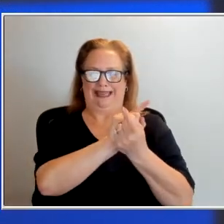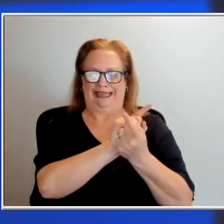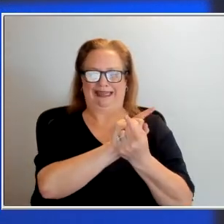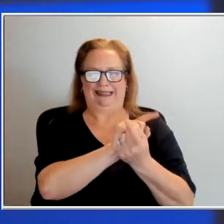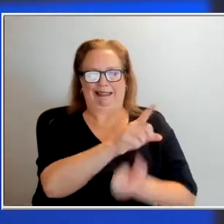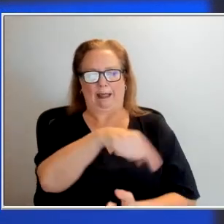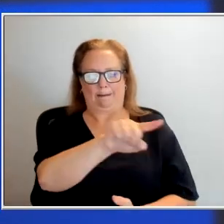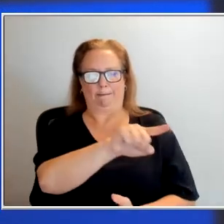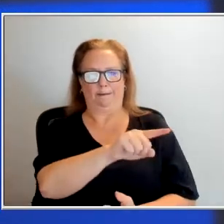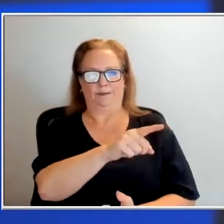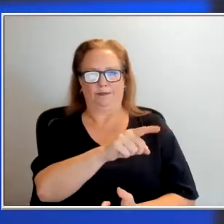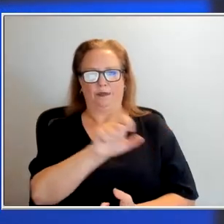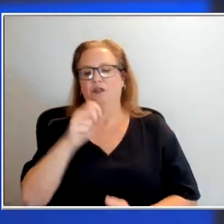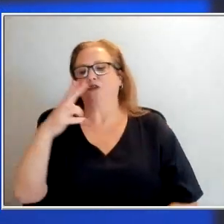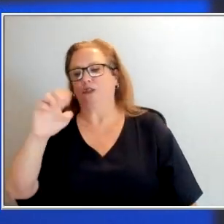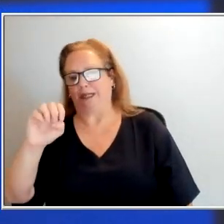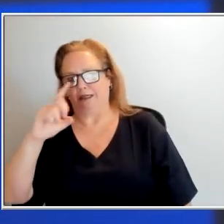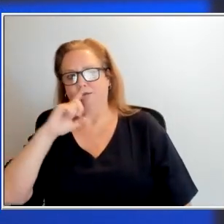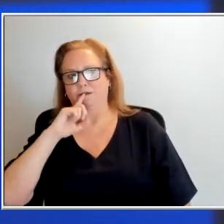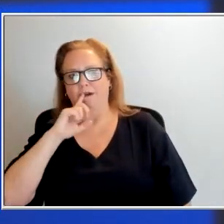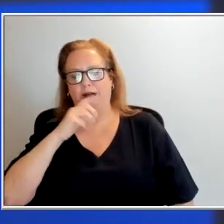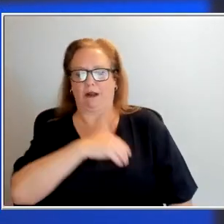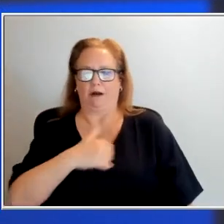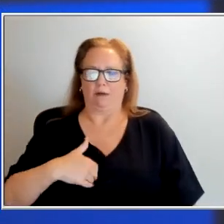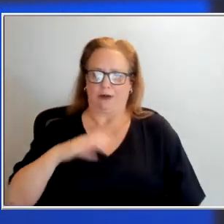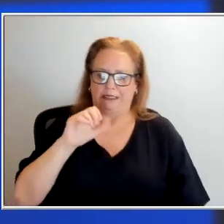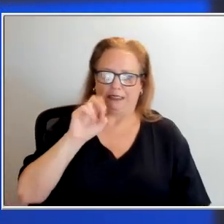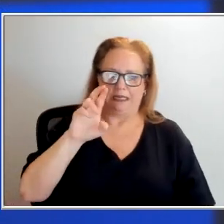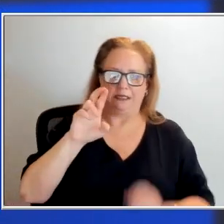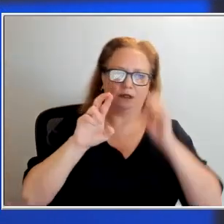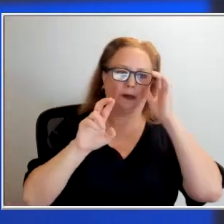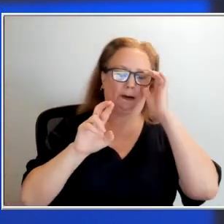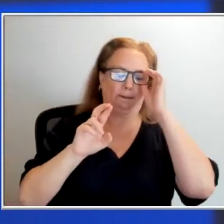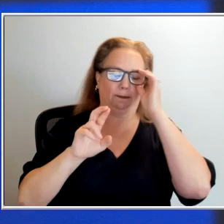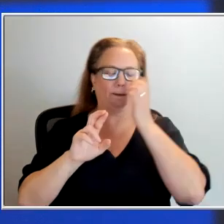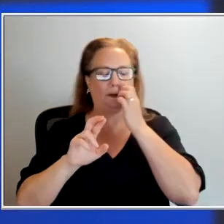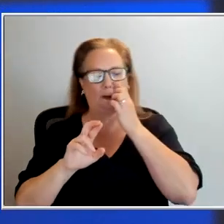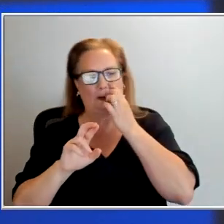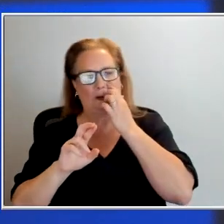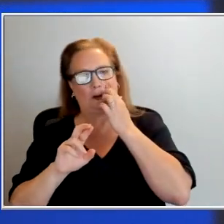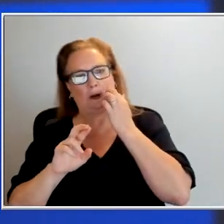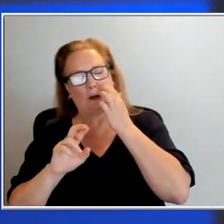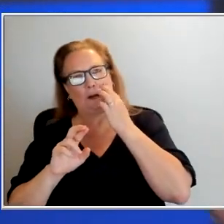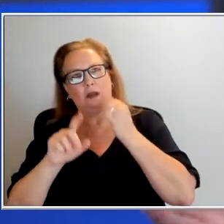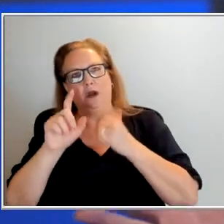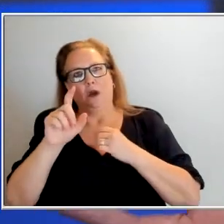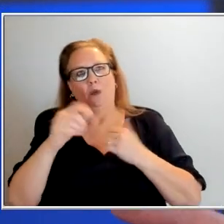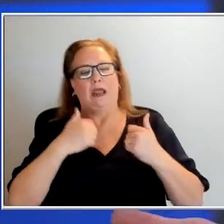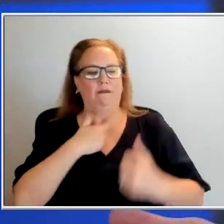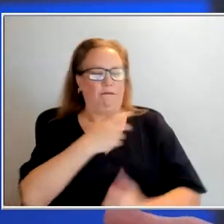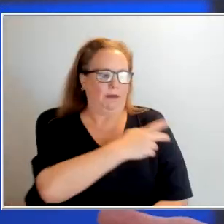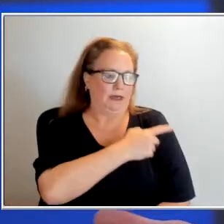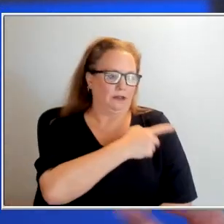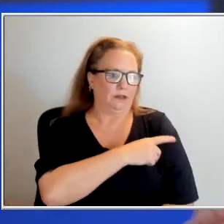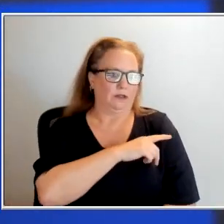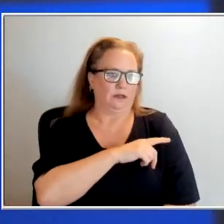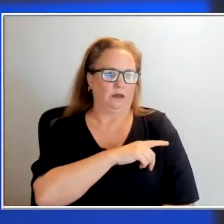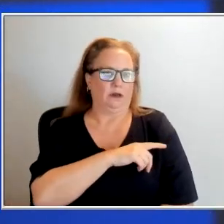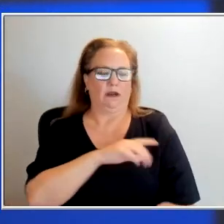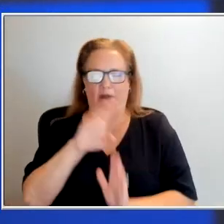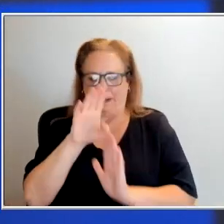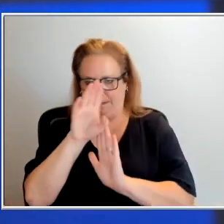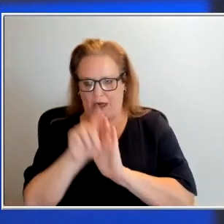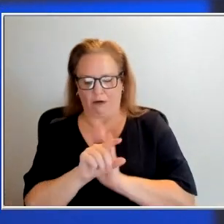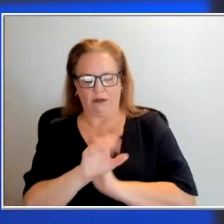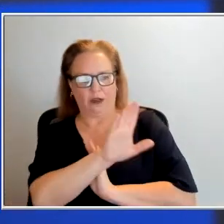And I'm going to use she just because to breast cancer. So we have the patients who are come in with a background like you did,